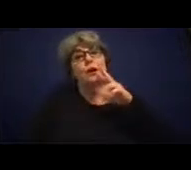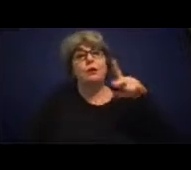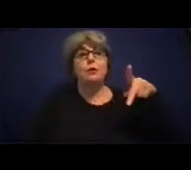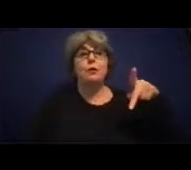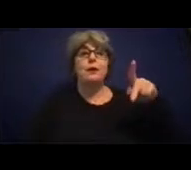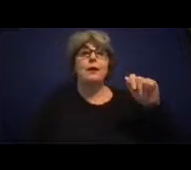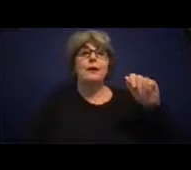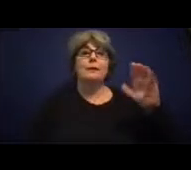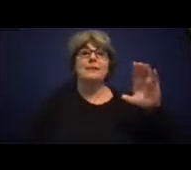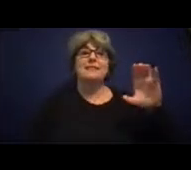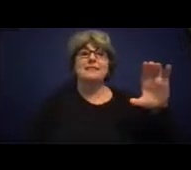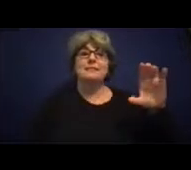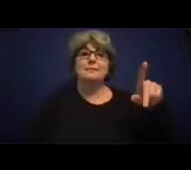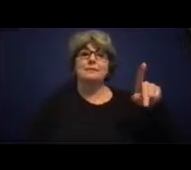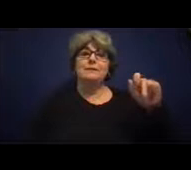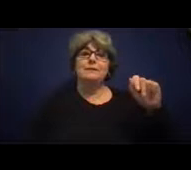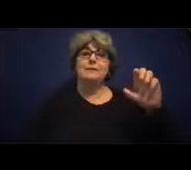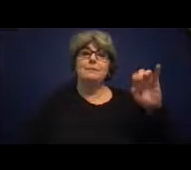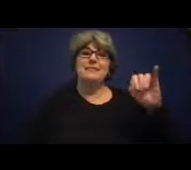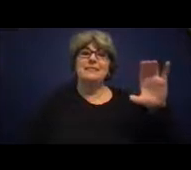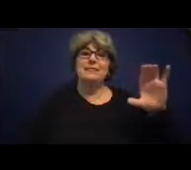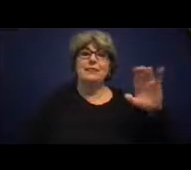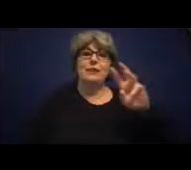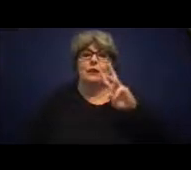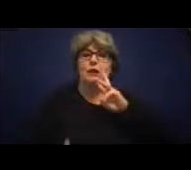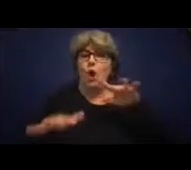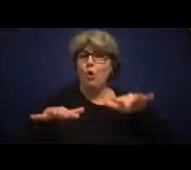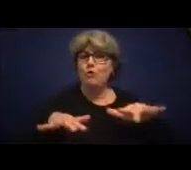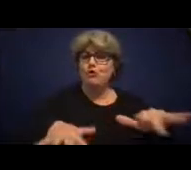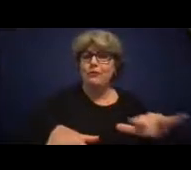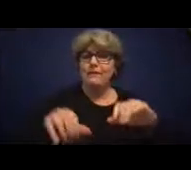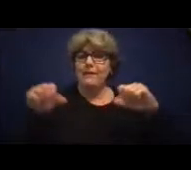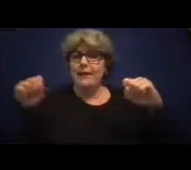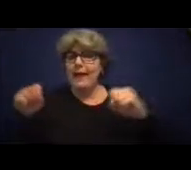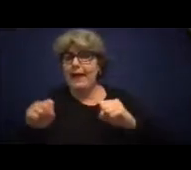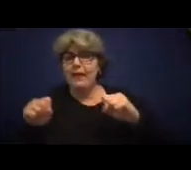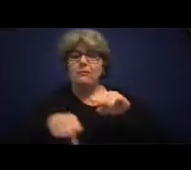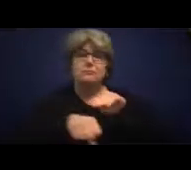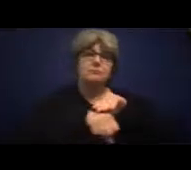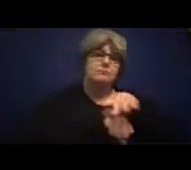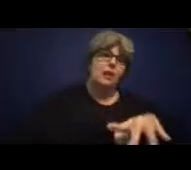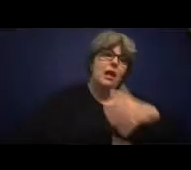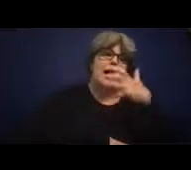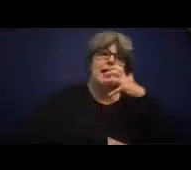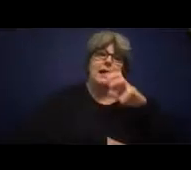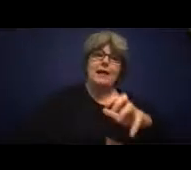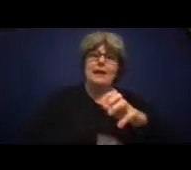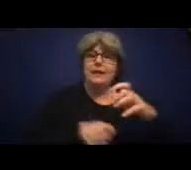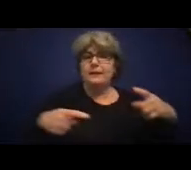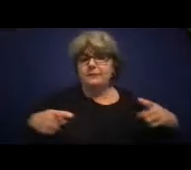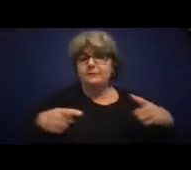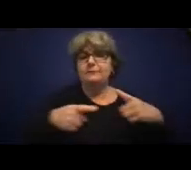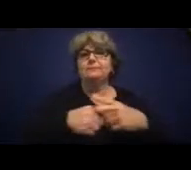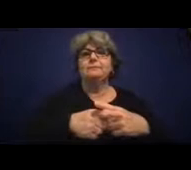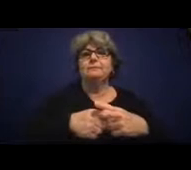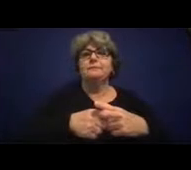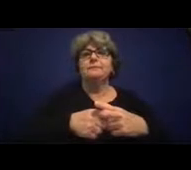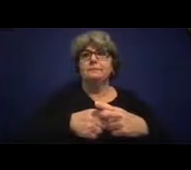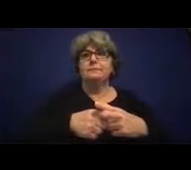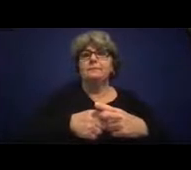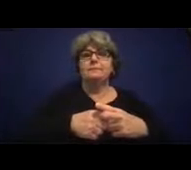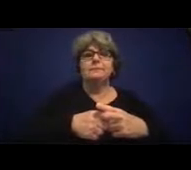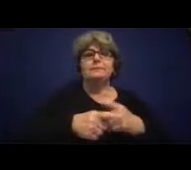very cold. So seeing this kind of contrast where we're seeing these air impacts and these heat impacts kind of intersect with this coastal